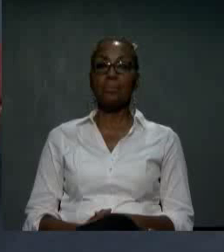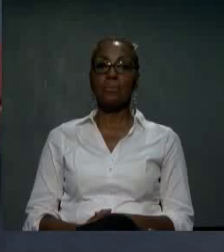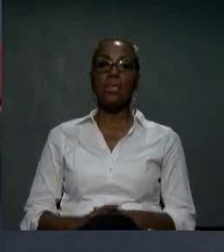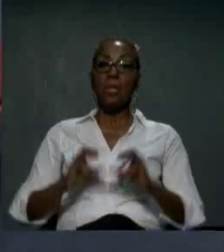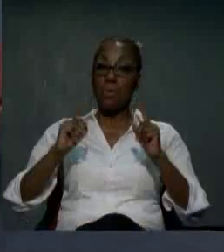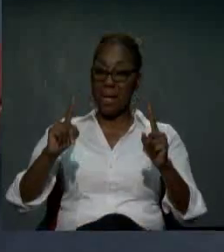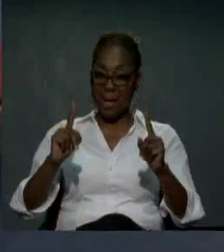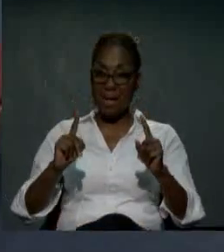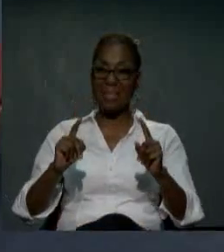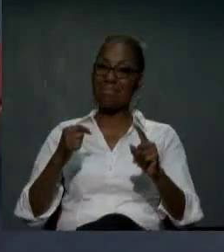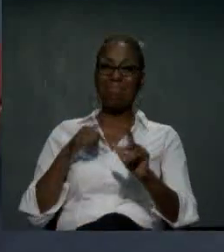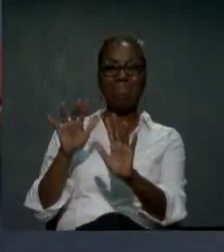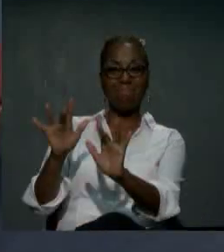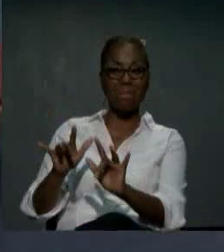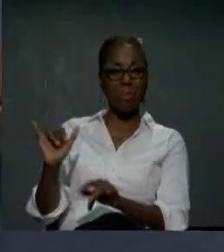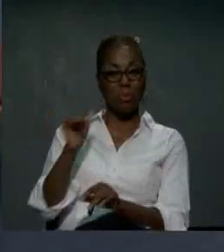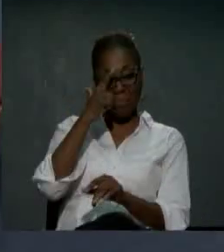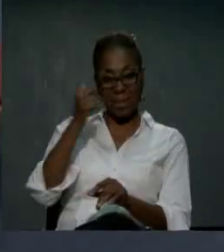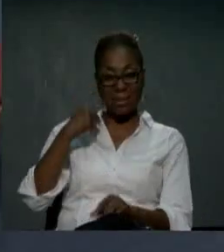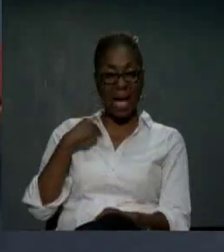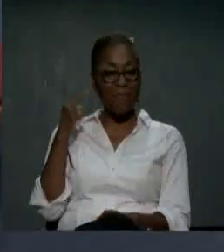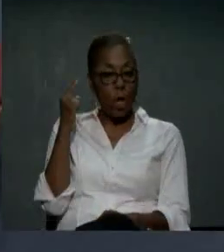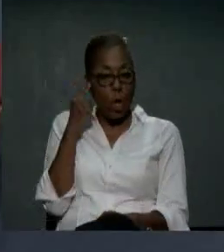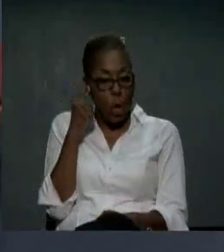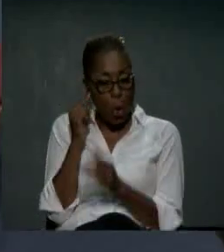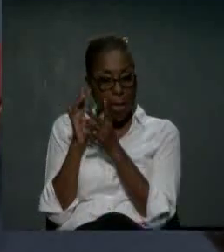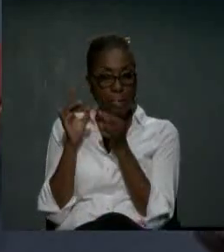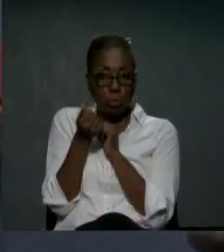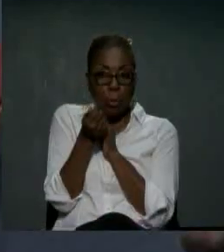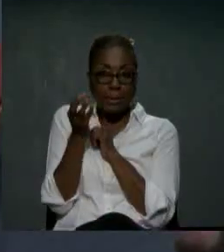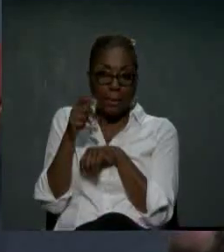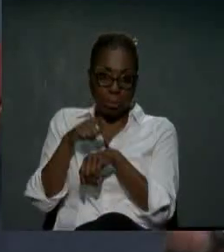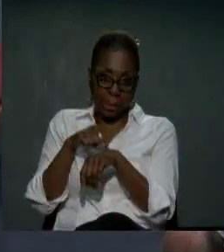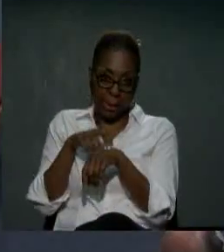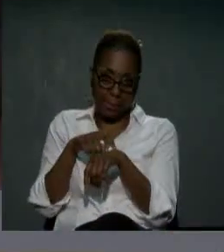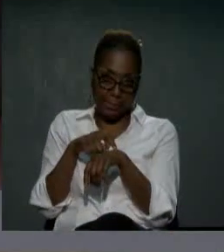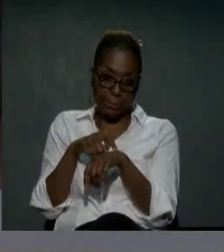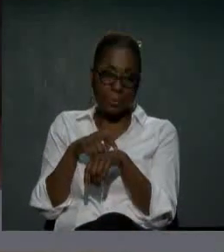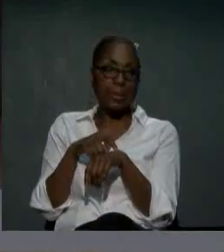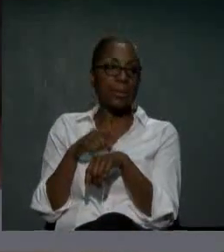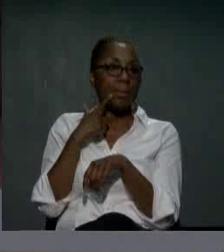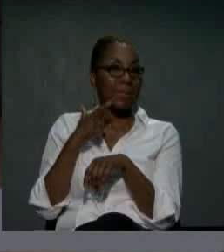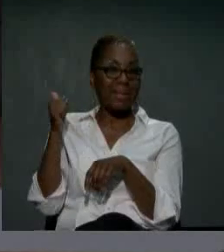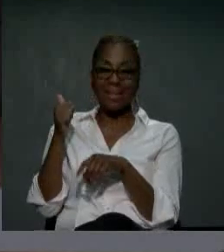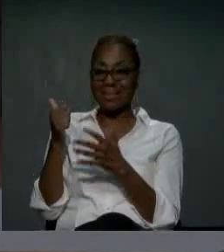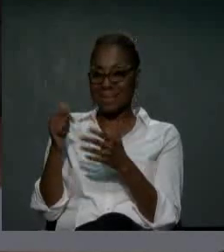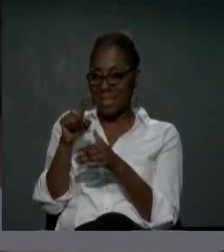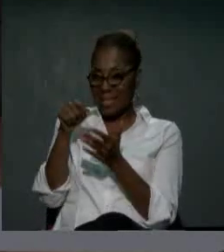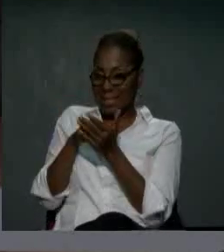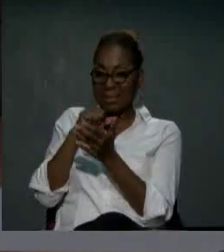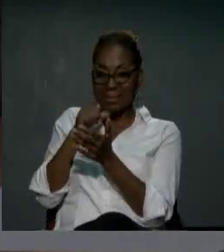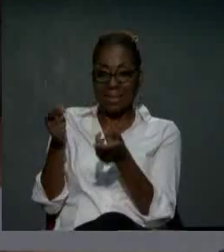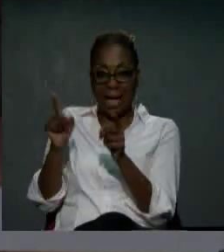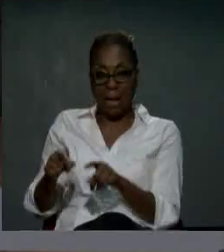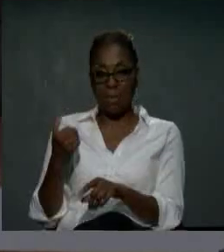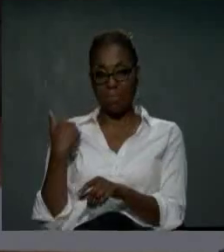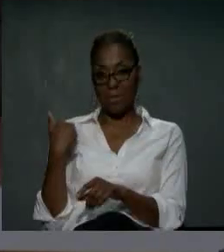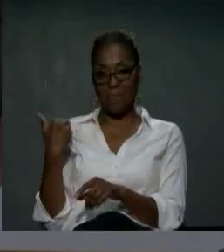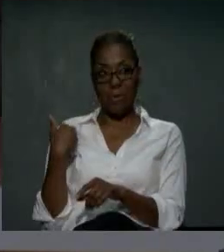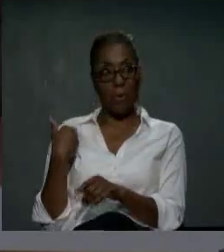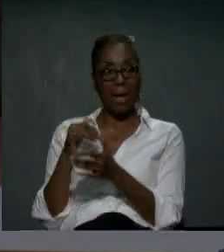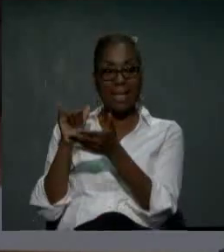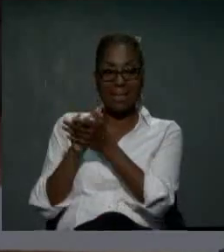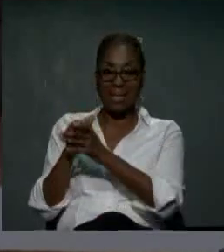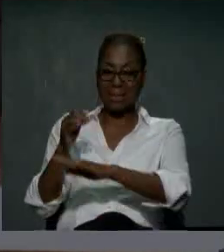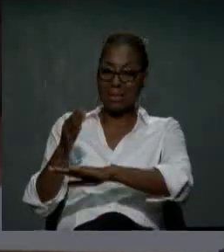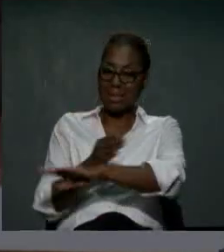I'm in sympathy with that because I've heard this story several times of this didn't happen before. That's a